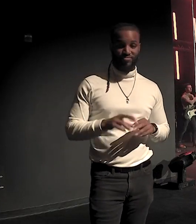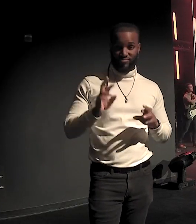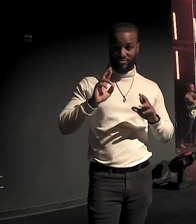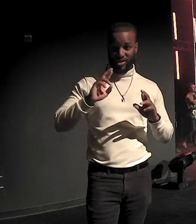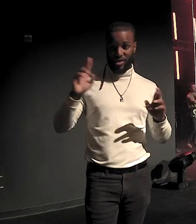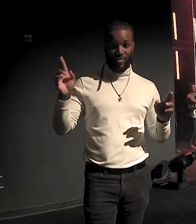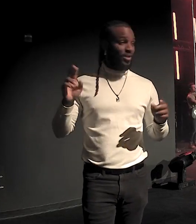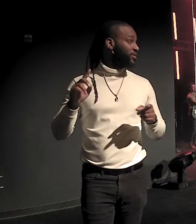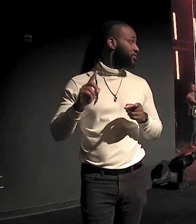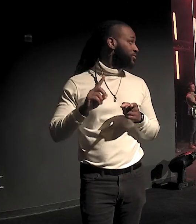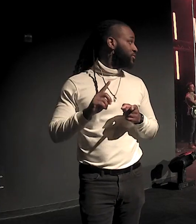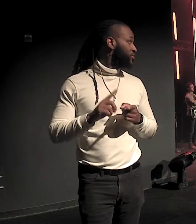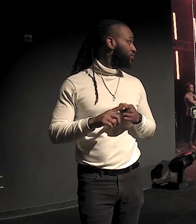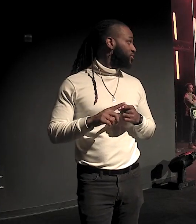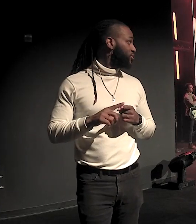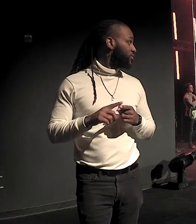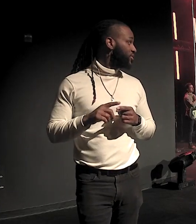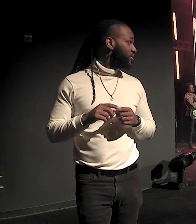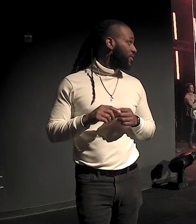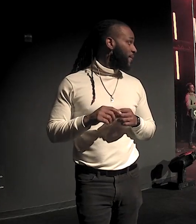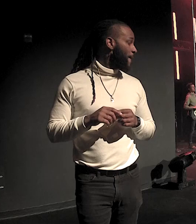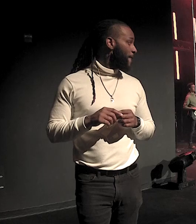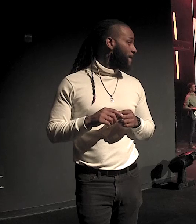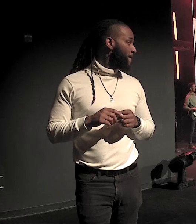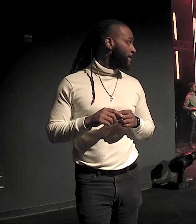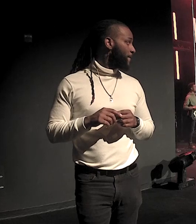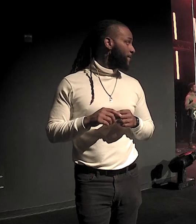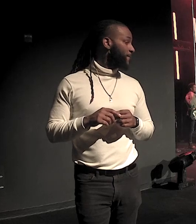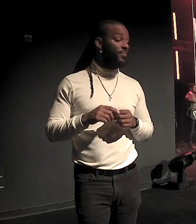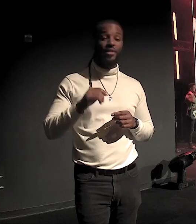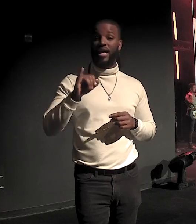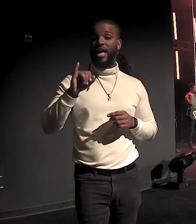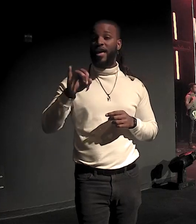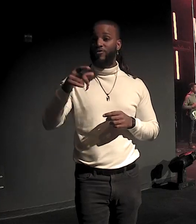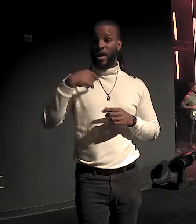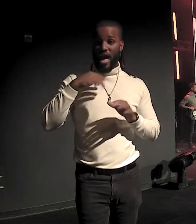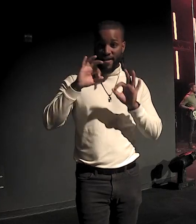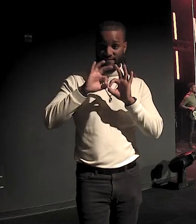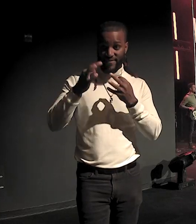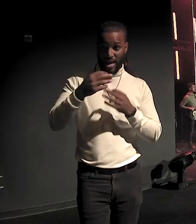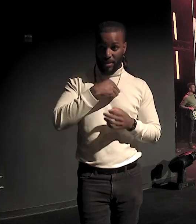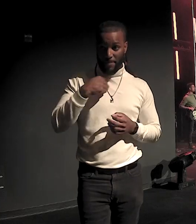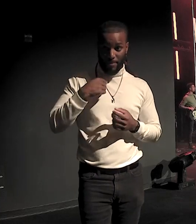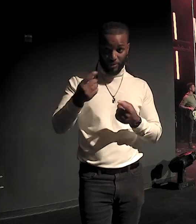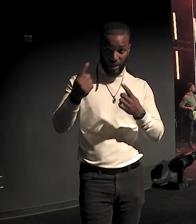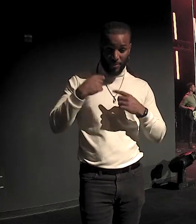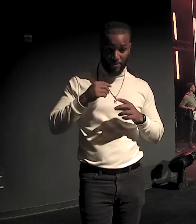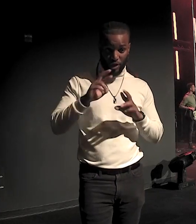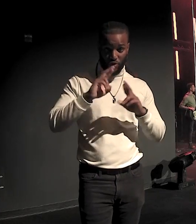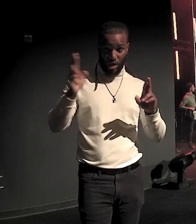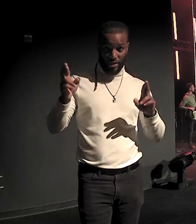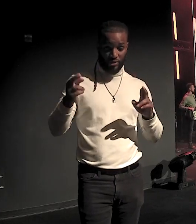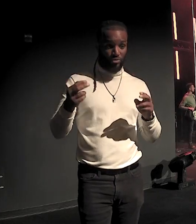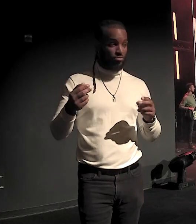to get down with the get down? Listen, if you have family members coming up here getting ready